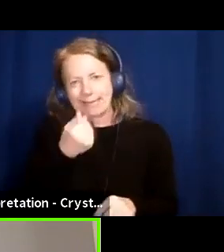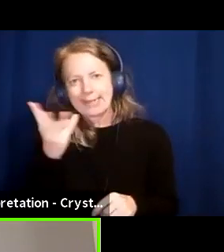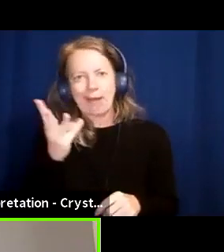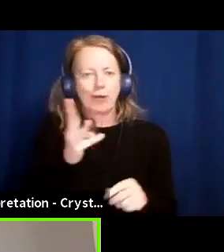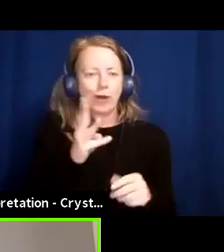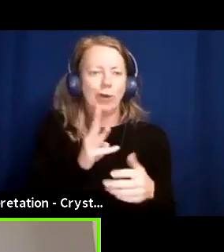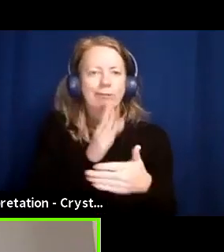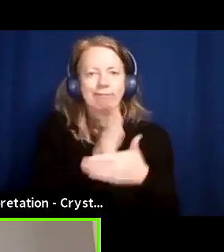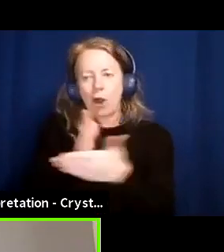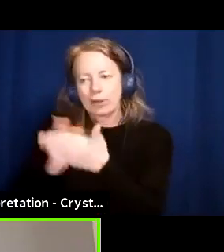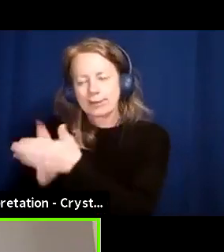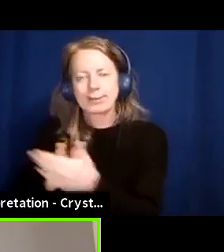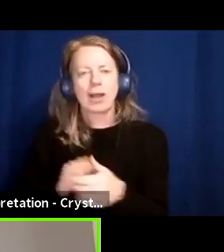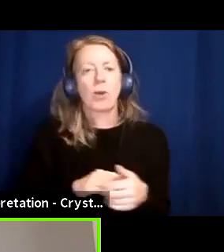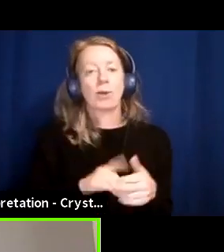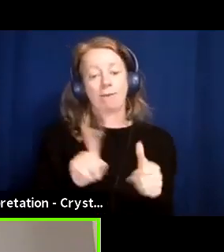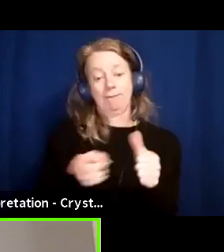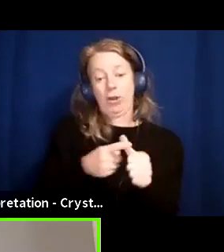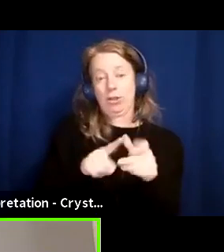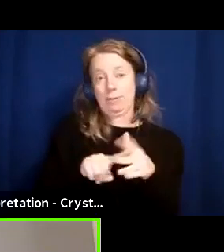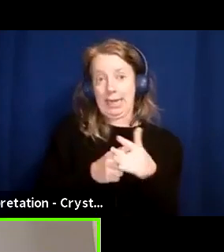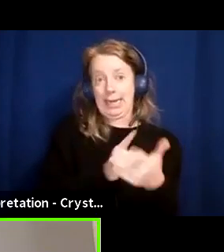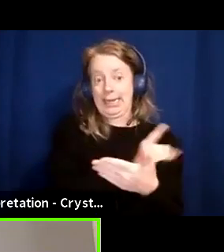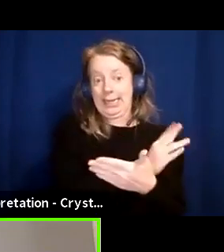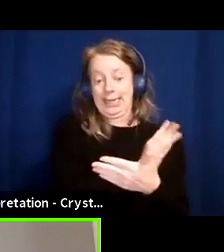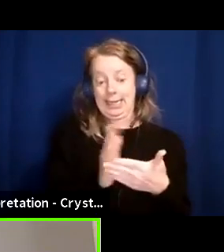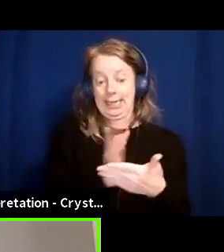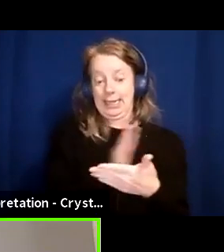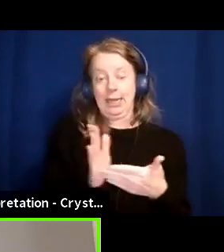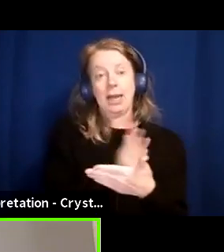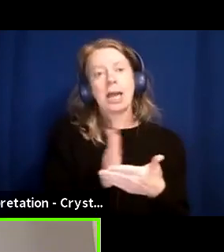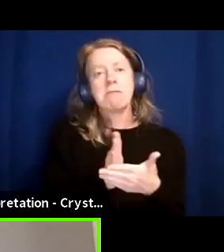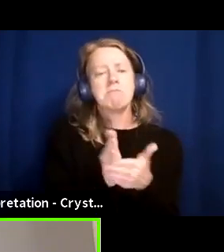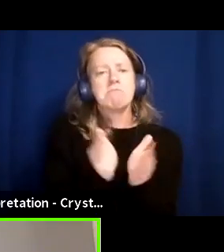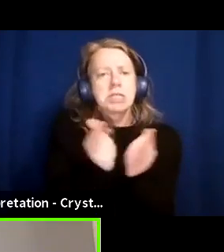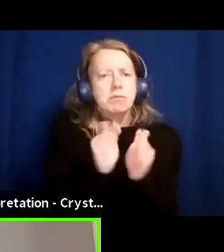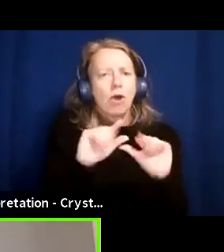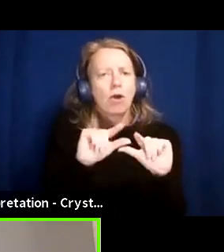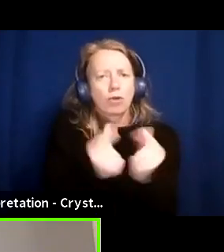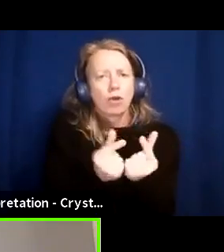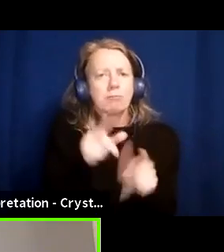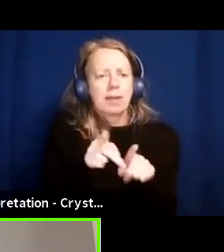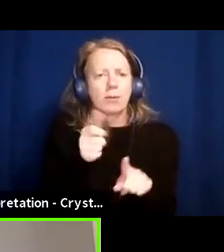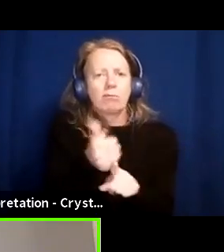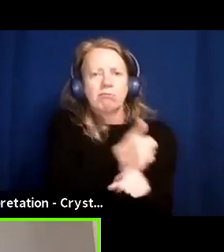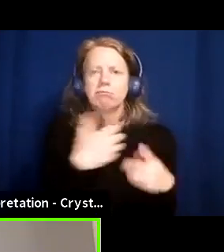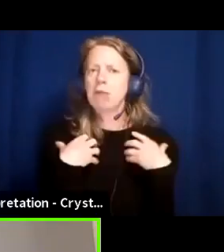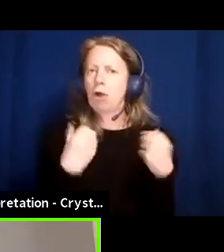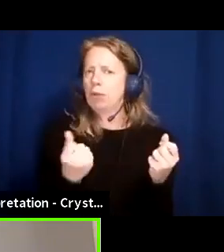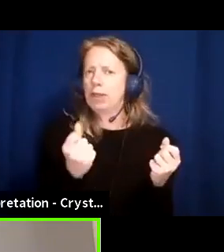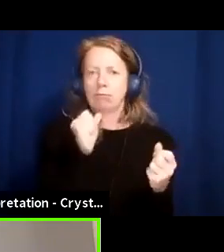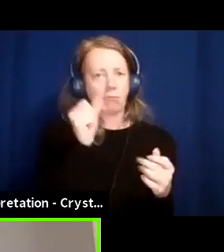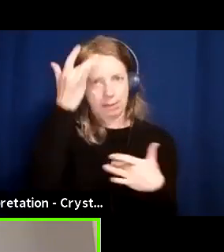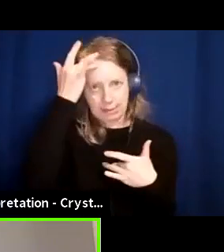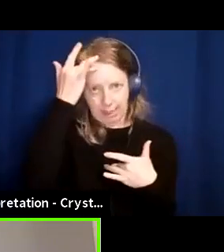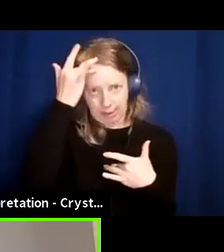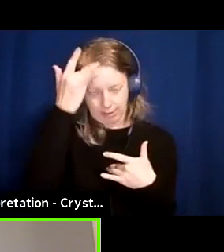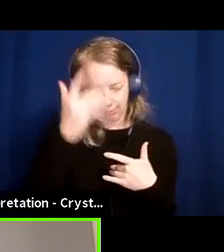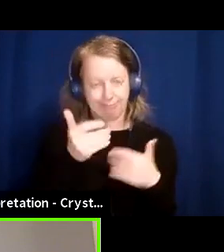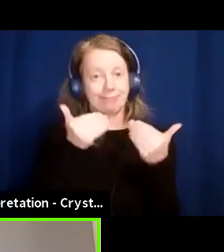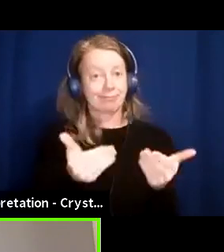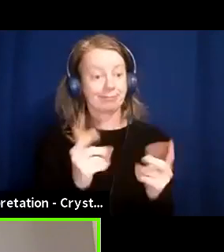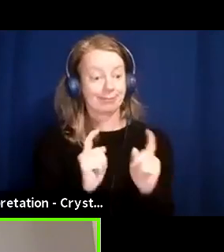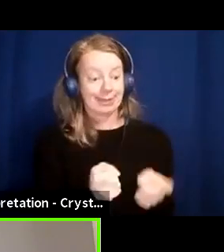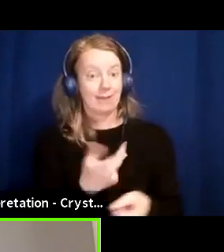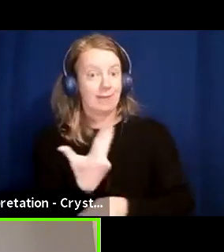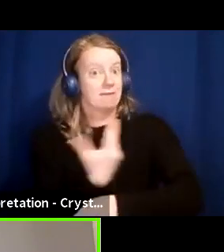trial is generally where they take small numbers of healthy volunteers and they give them the vaccine just